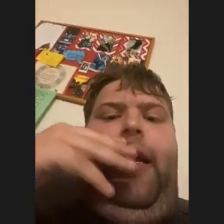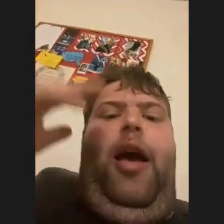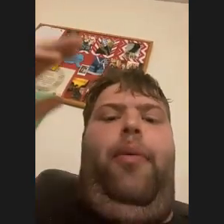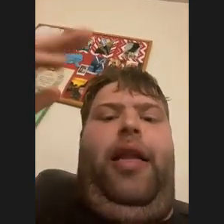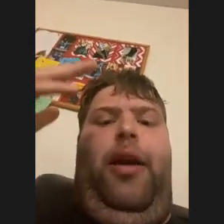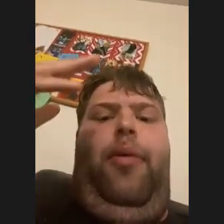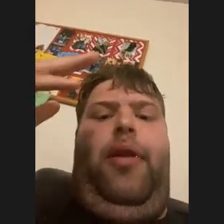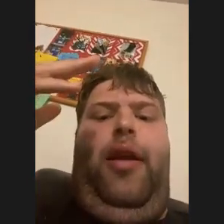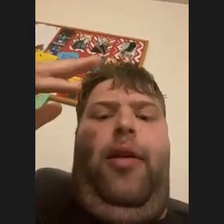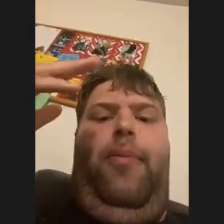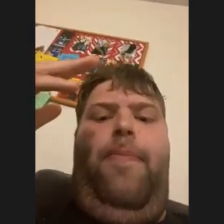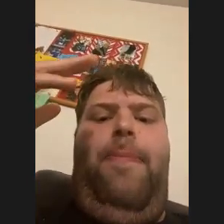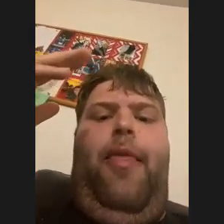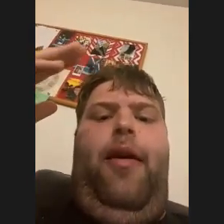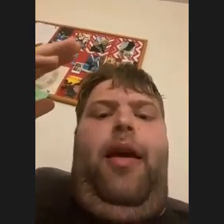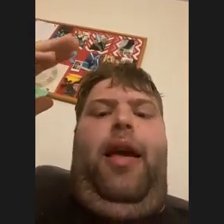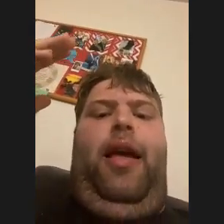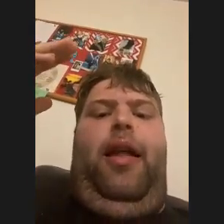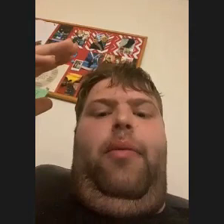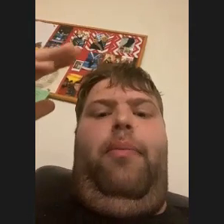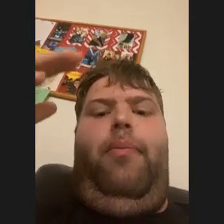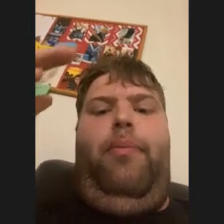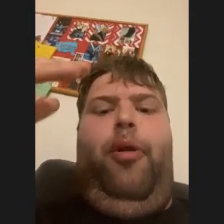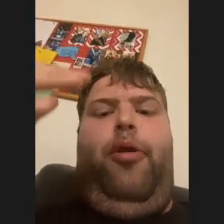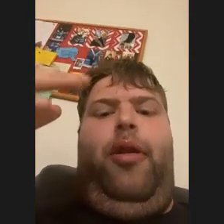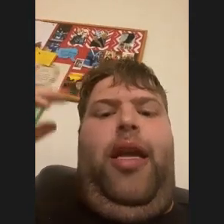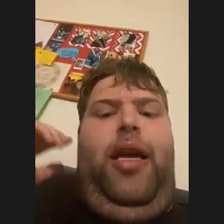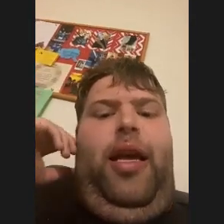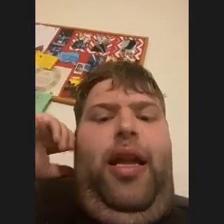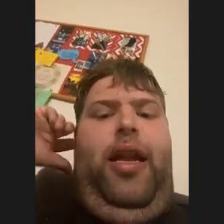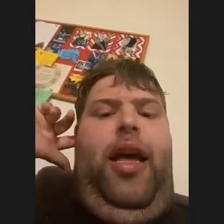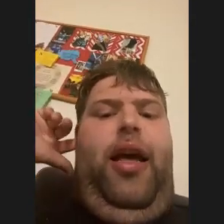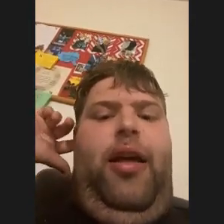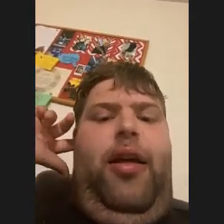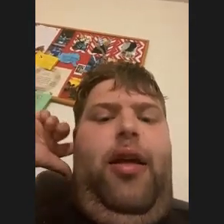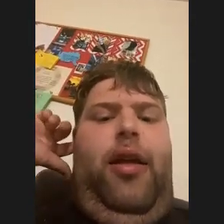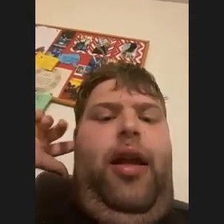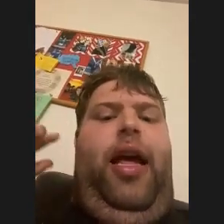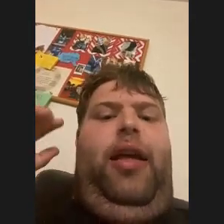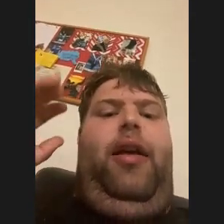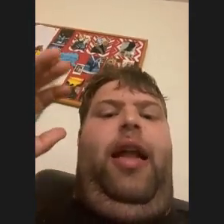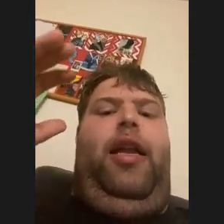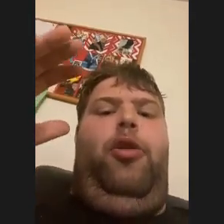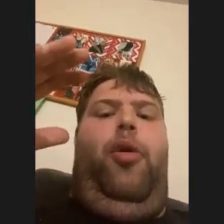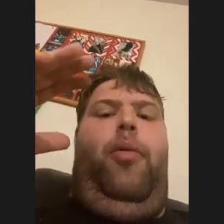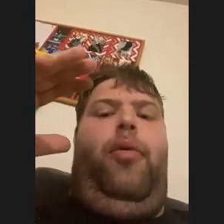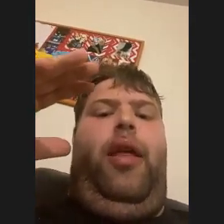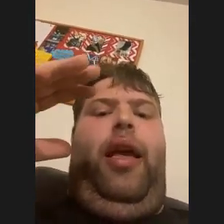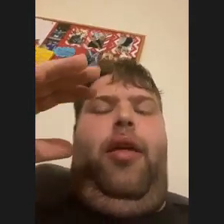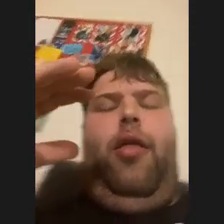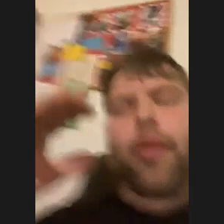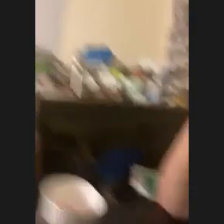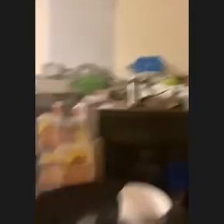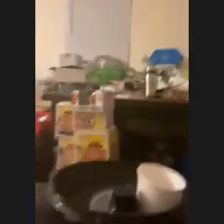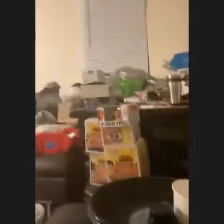challenges and how we deal with them, and personally, and like I think normal's